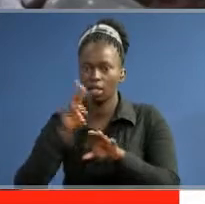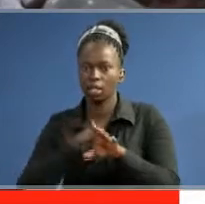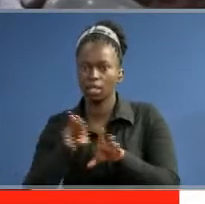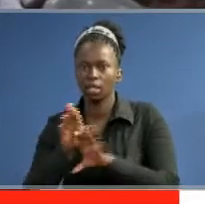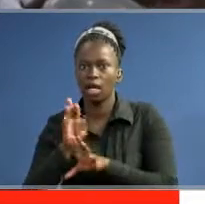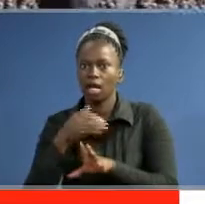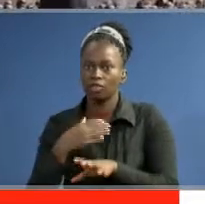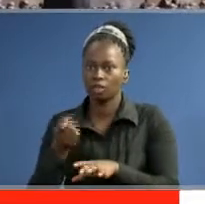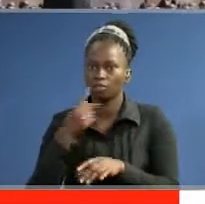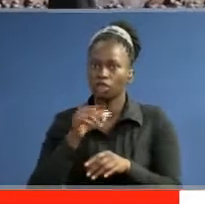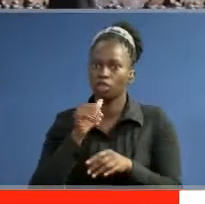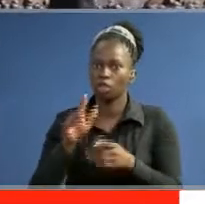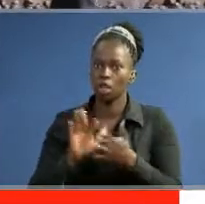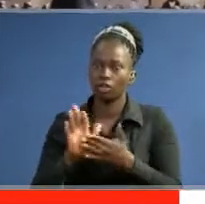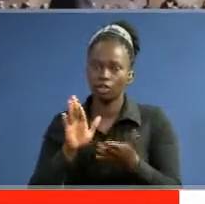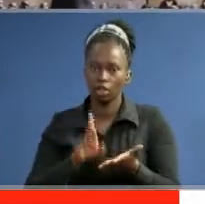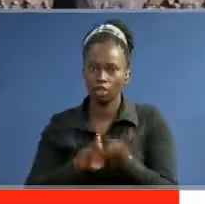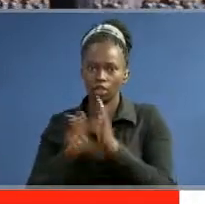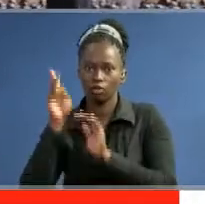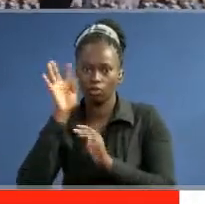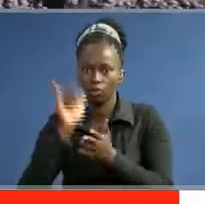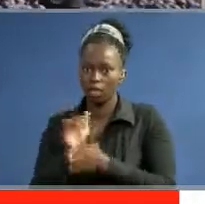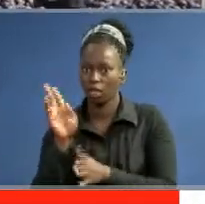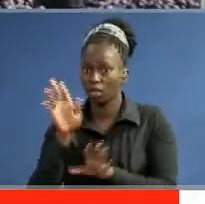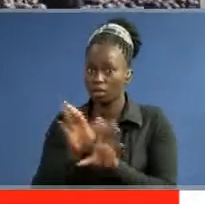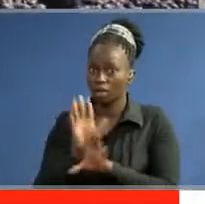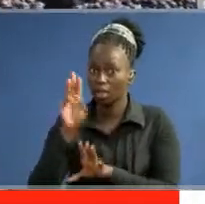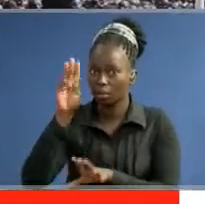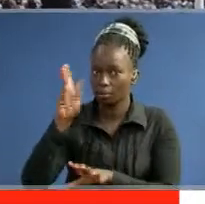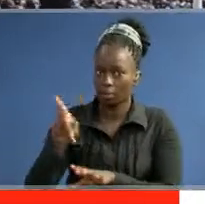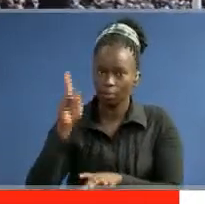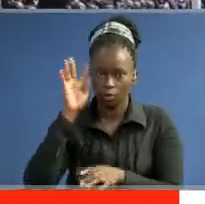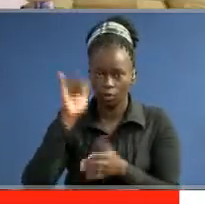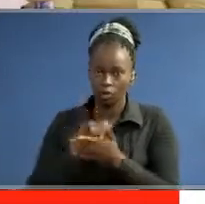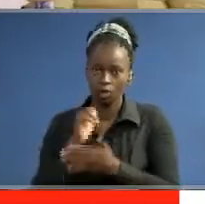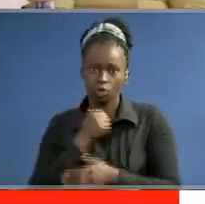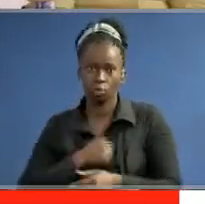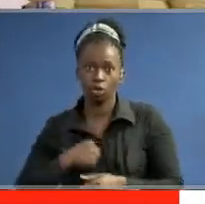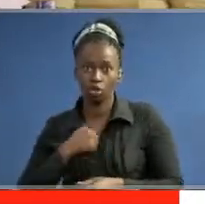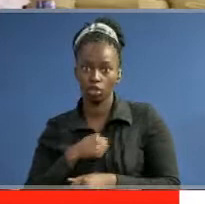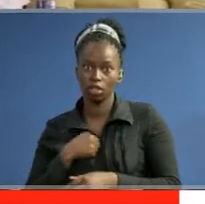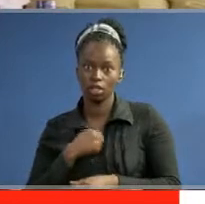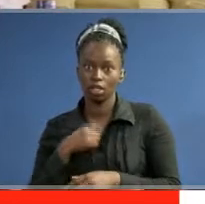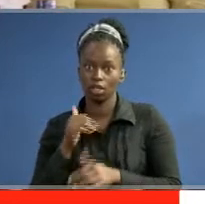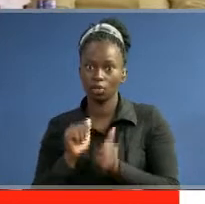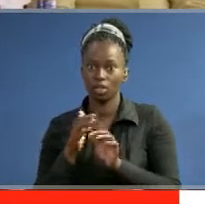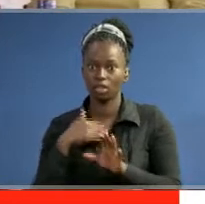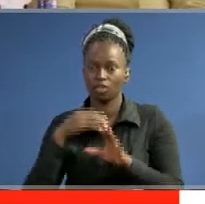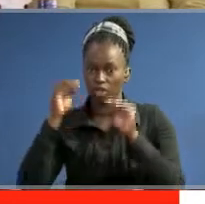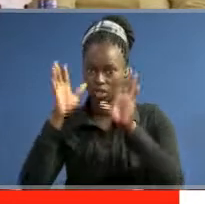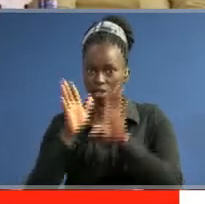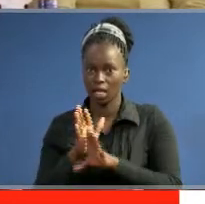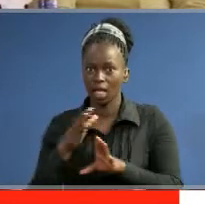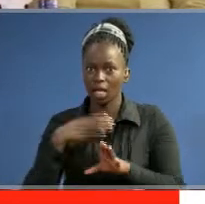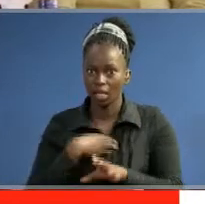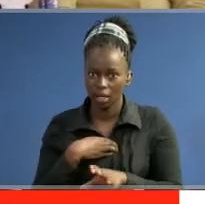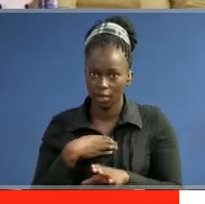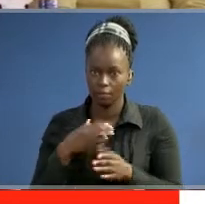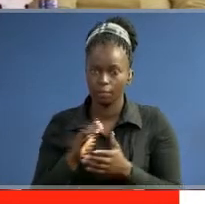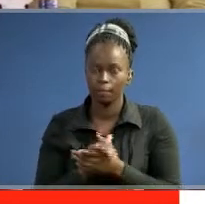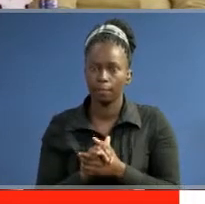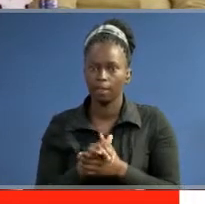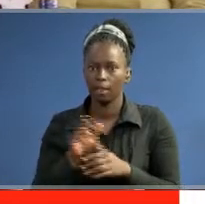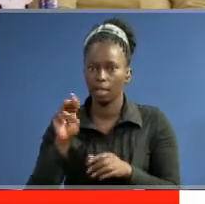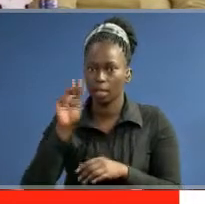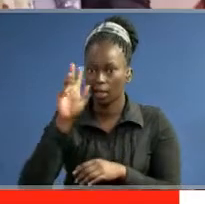have not yet been employed, calling on the youth member of parliament to apologize for singling out teachers in the retirement utterances. The